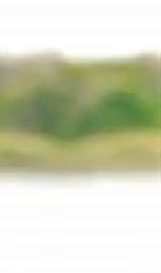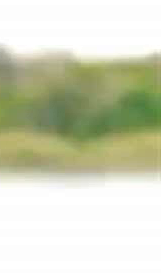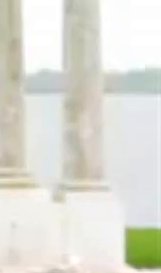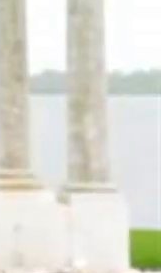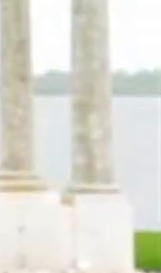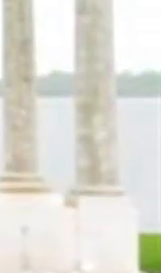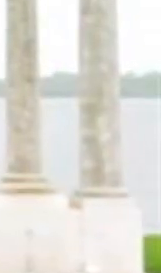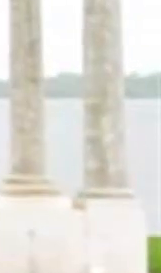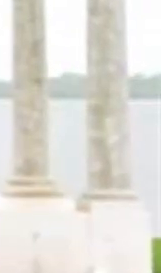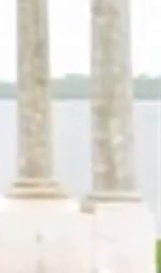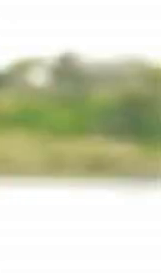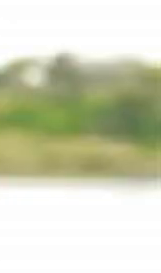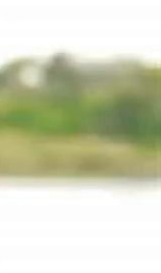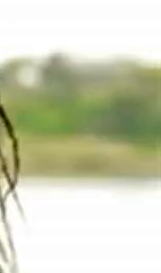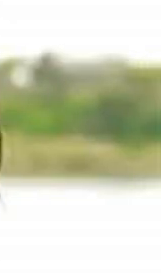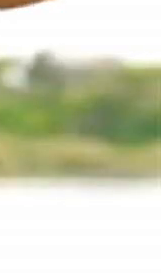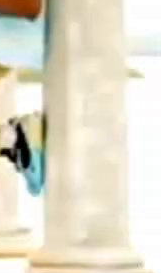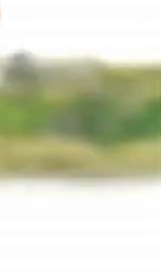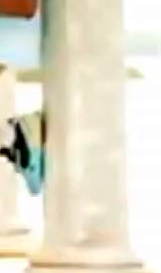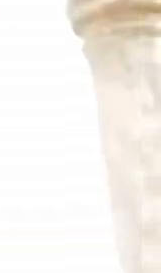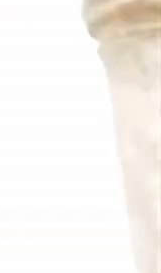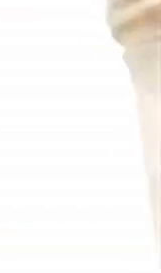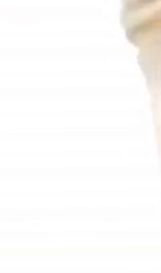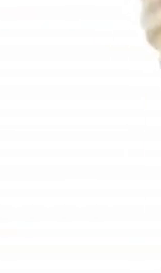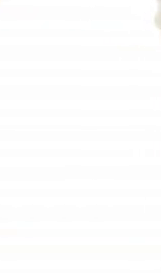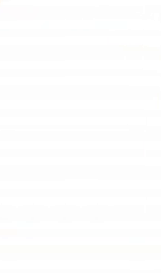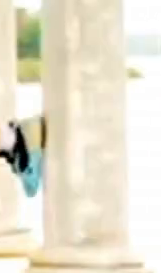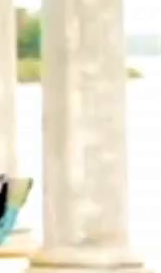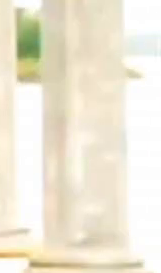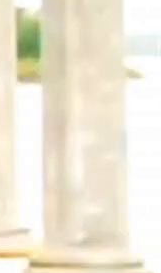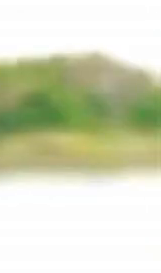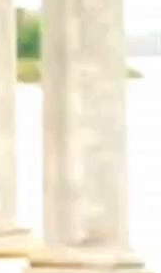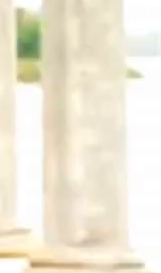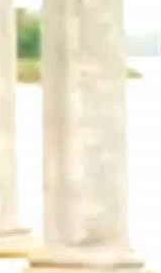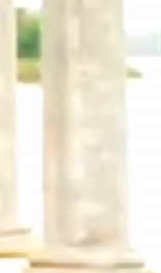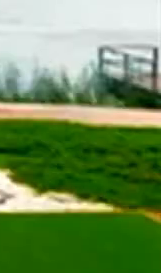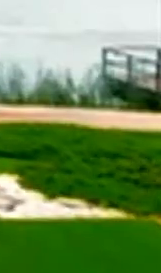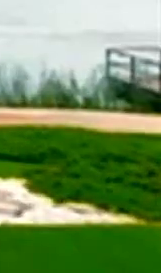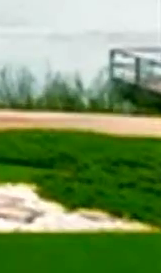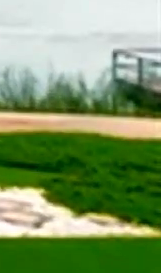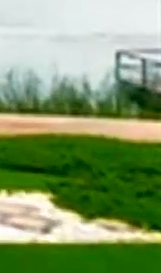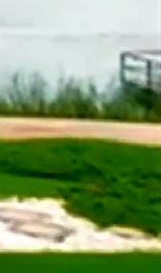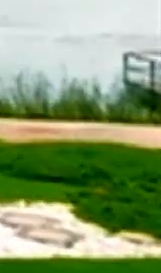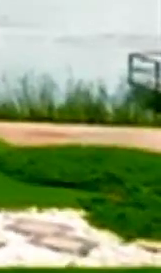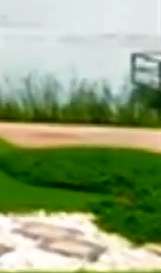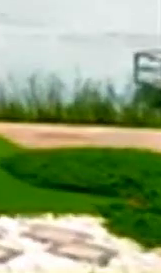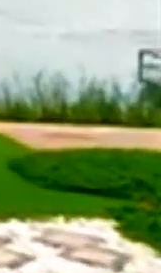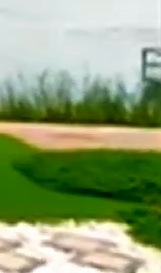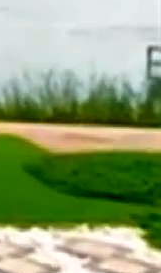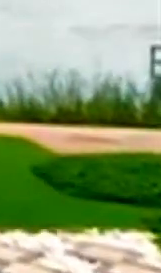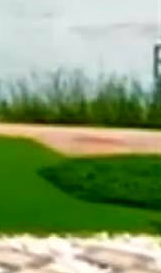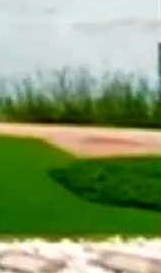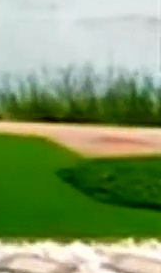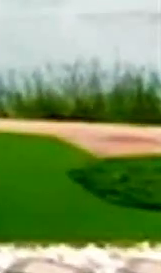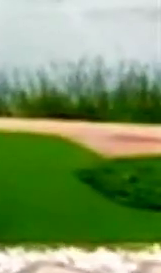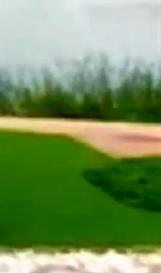Attention, I pay until I'm in debt. And you ain't gotta be shy.